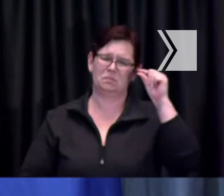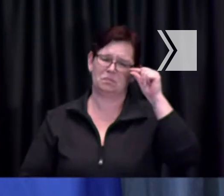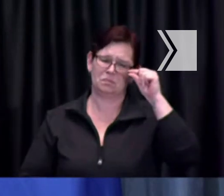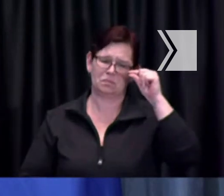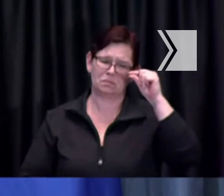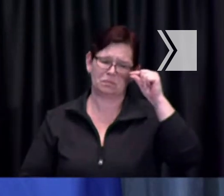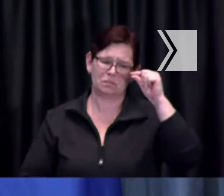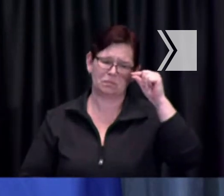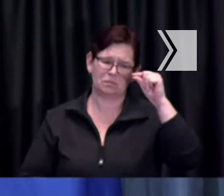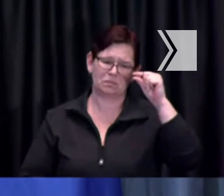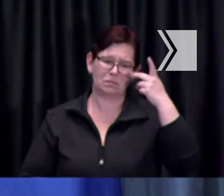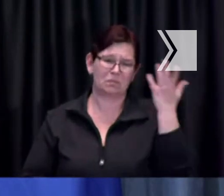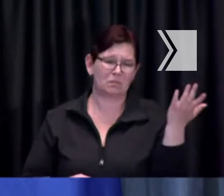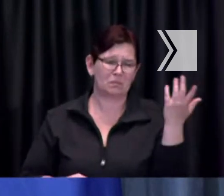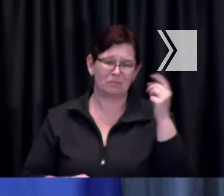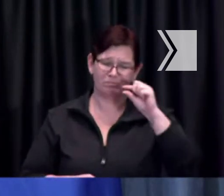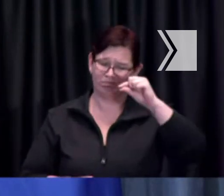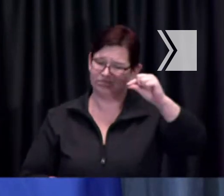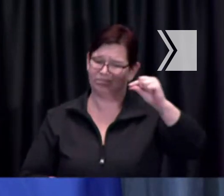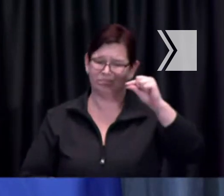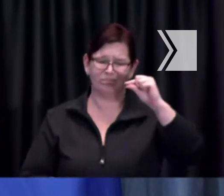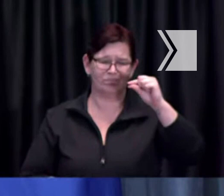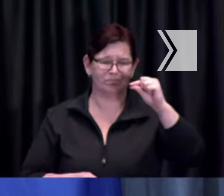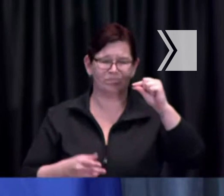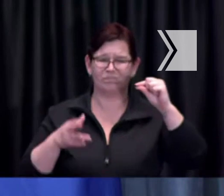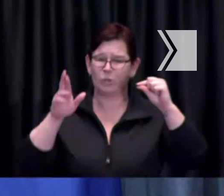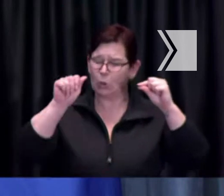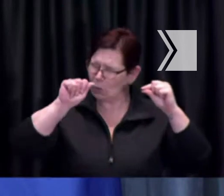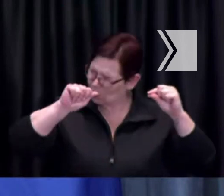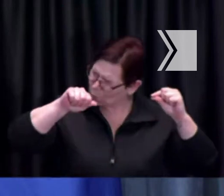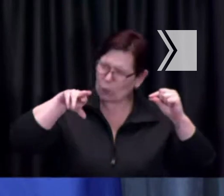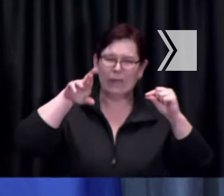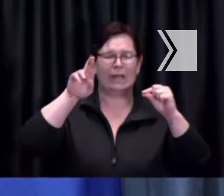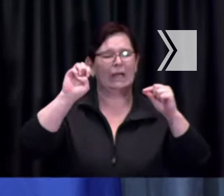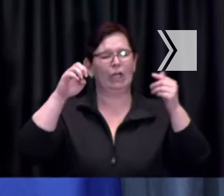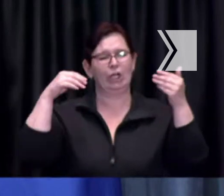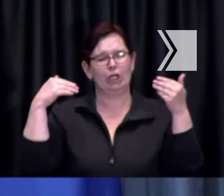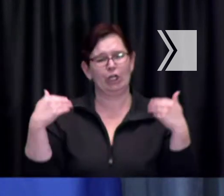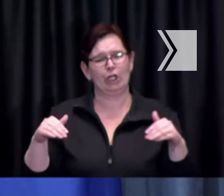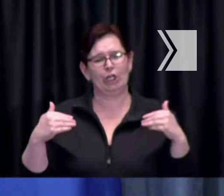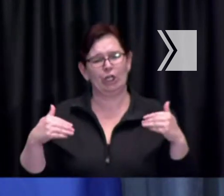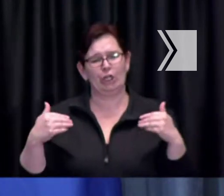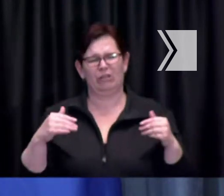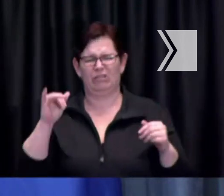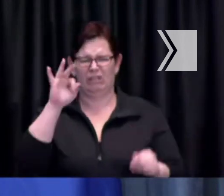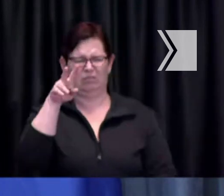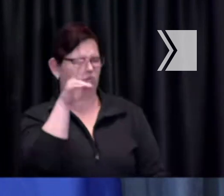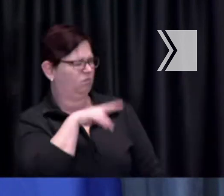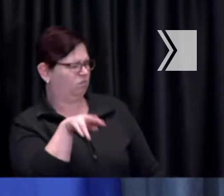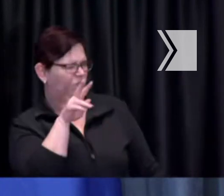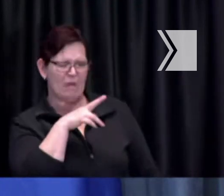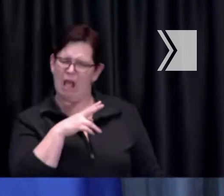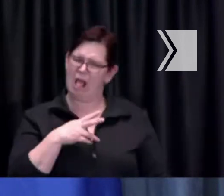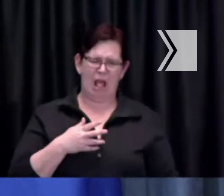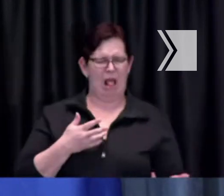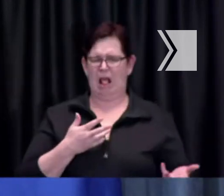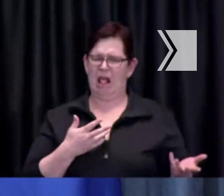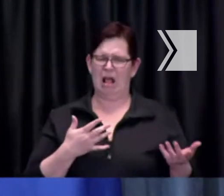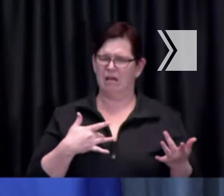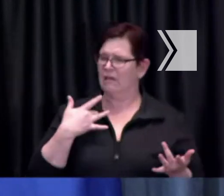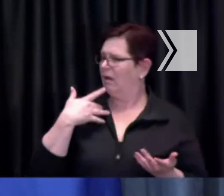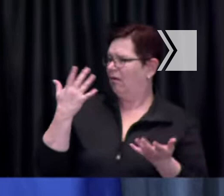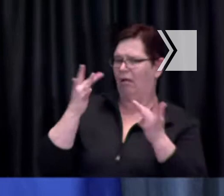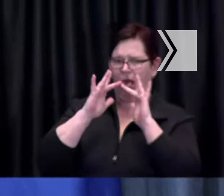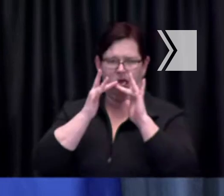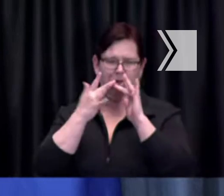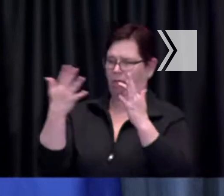rare risk. But for most people, it's information overload out there, and